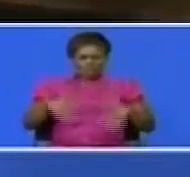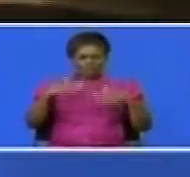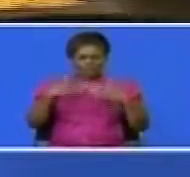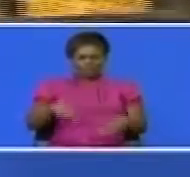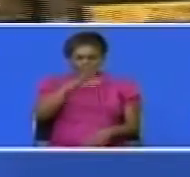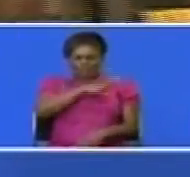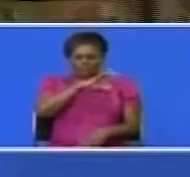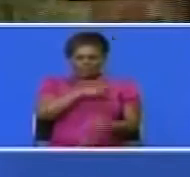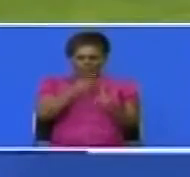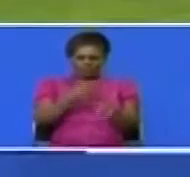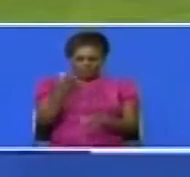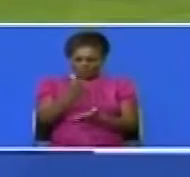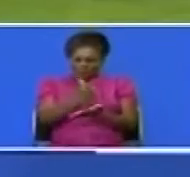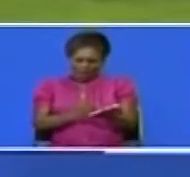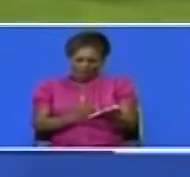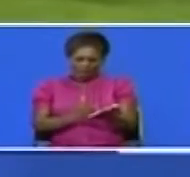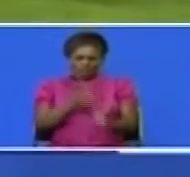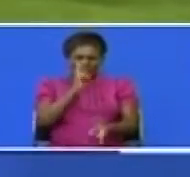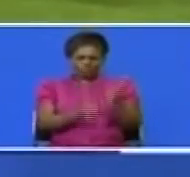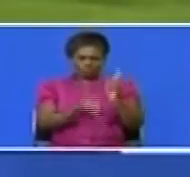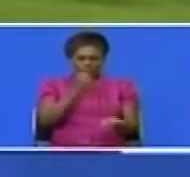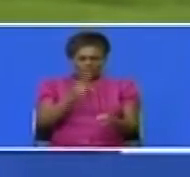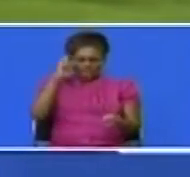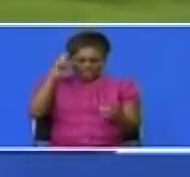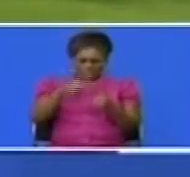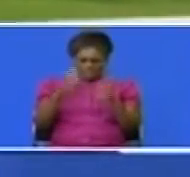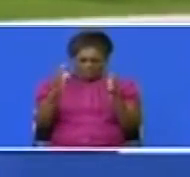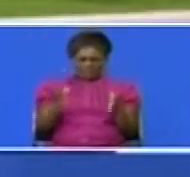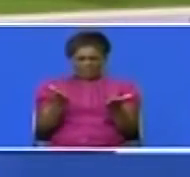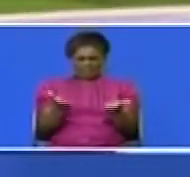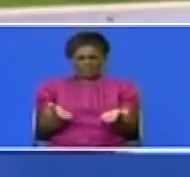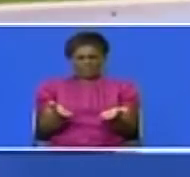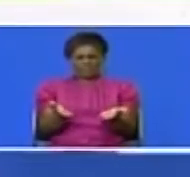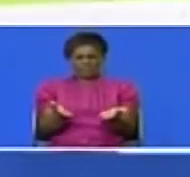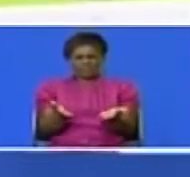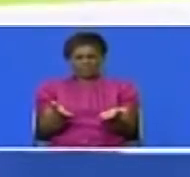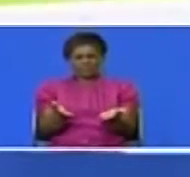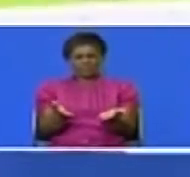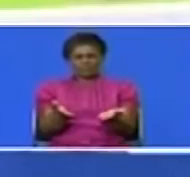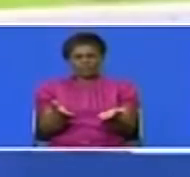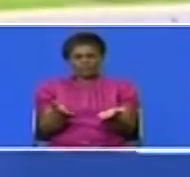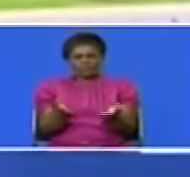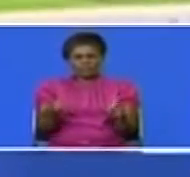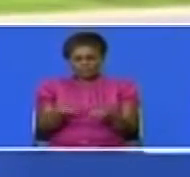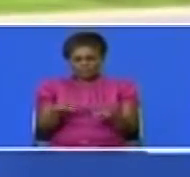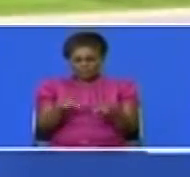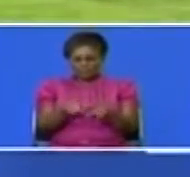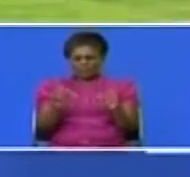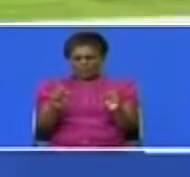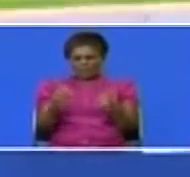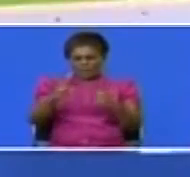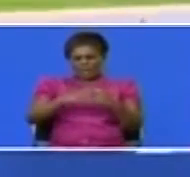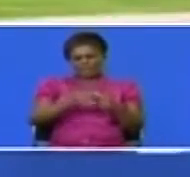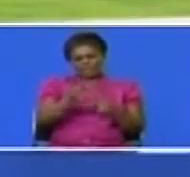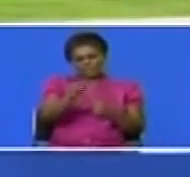benefits from the half marathon. The main event is the 21 kilometers, Besides the 21 kilometers, we are